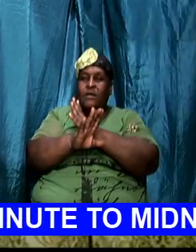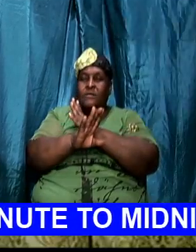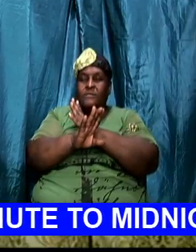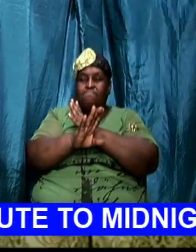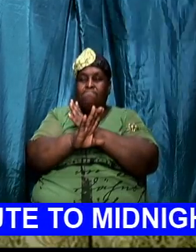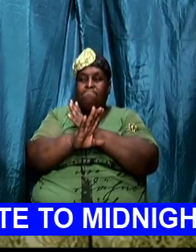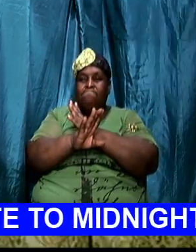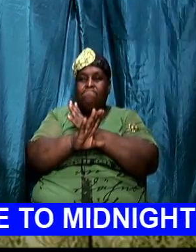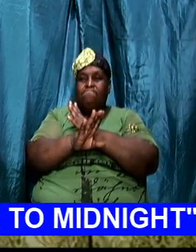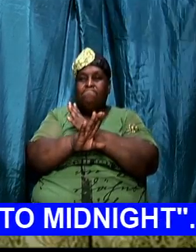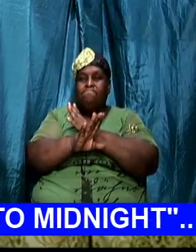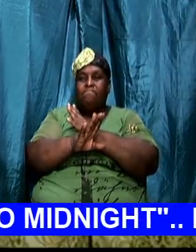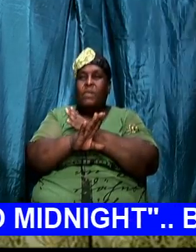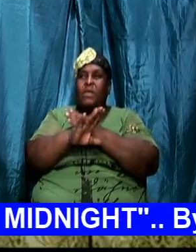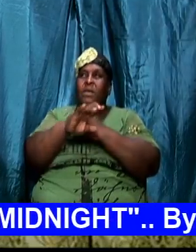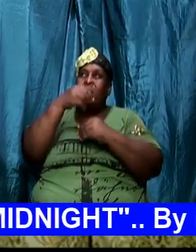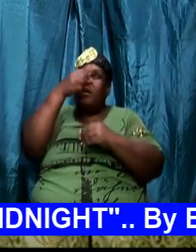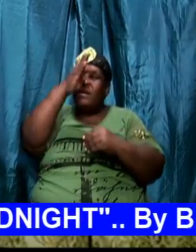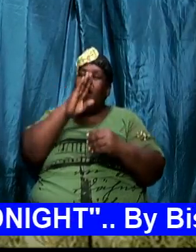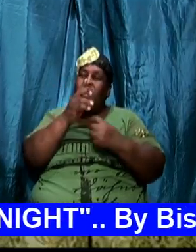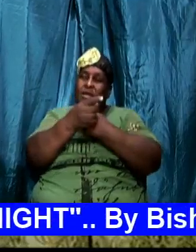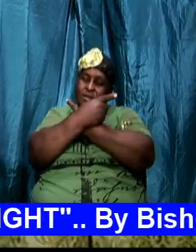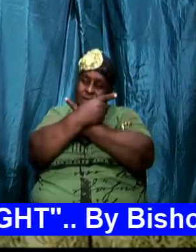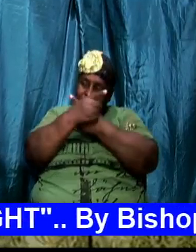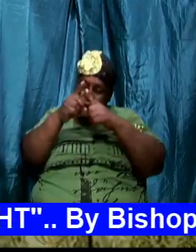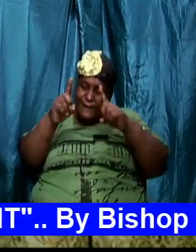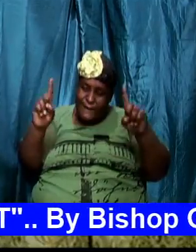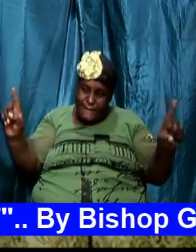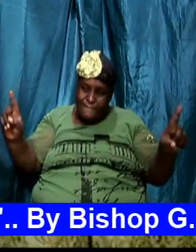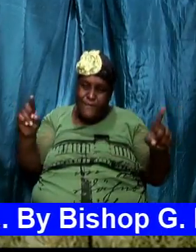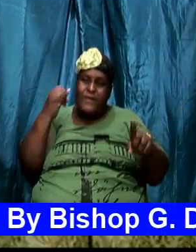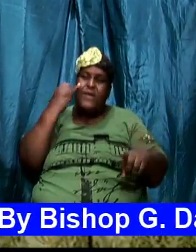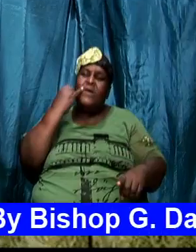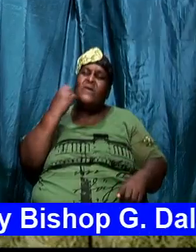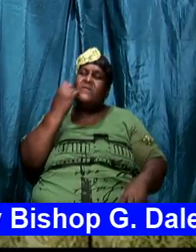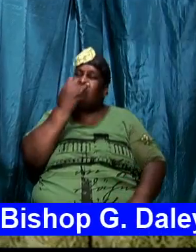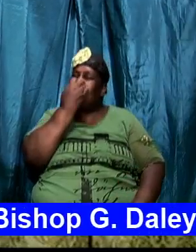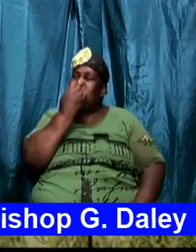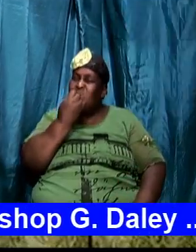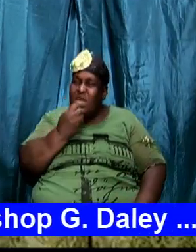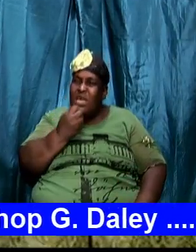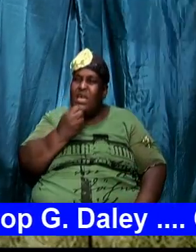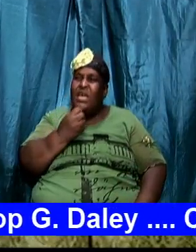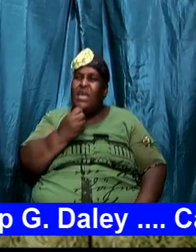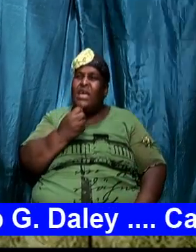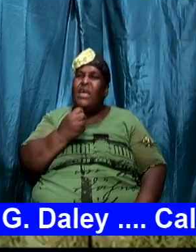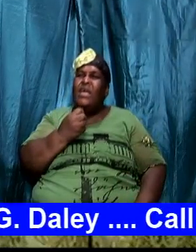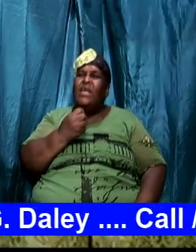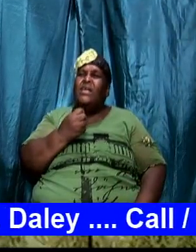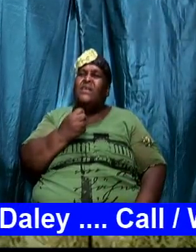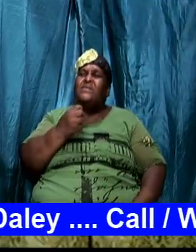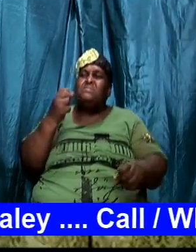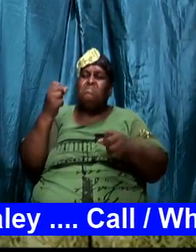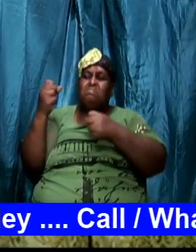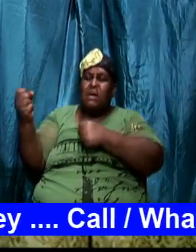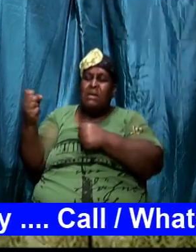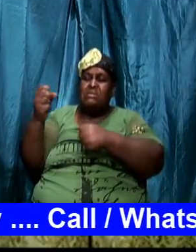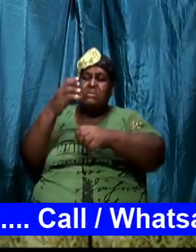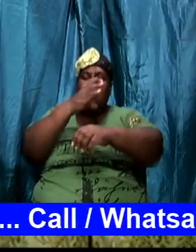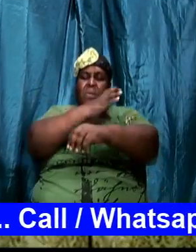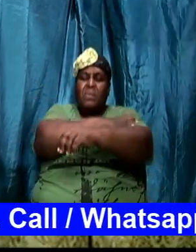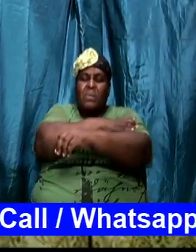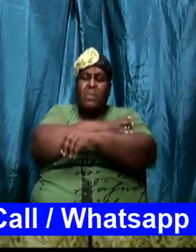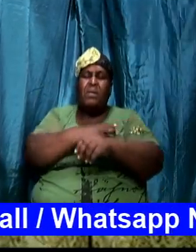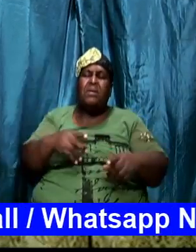Exodus, he delivered them with his right hand. That means through his mighty power, he did